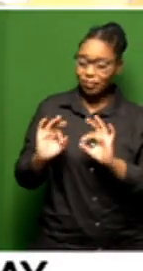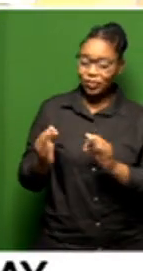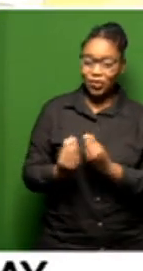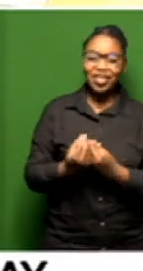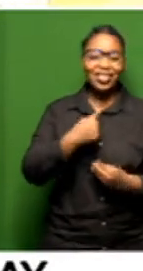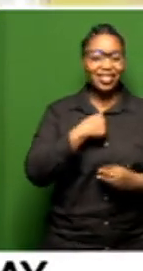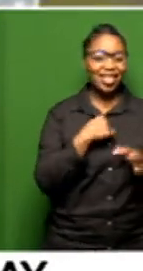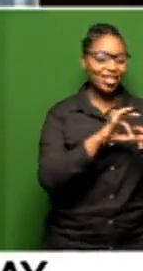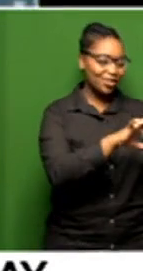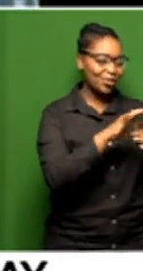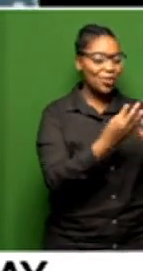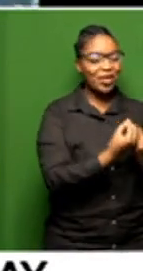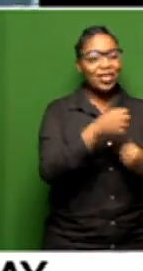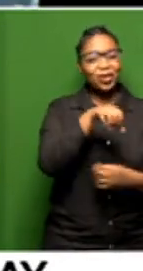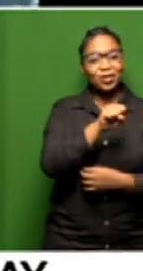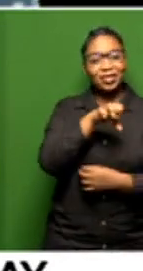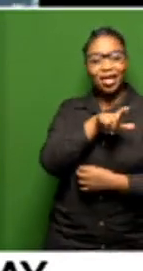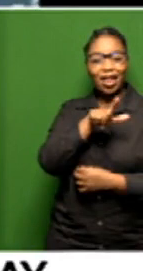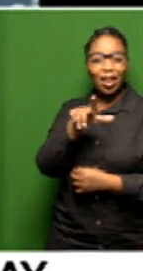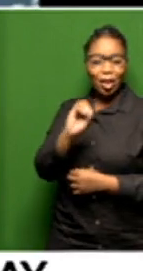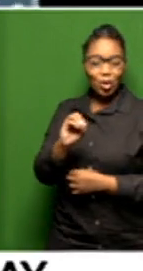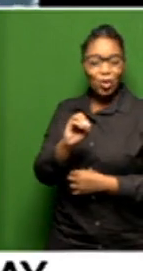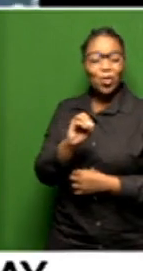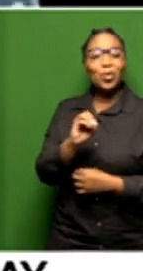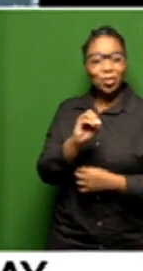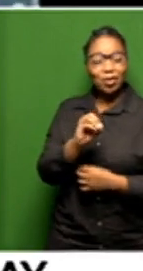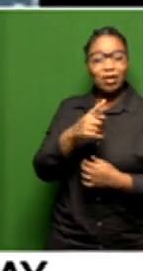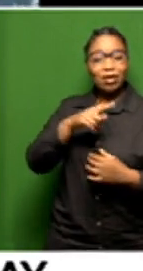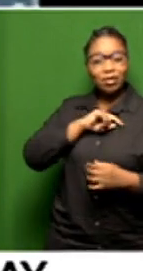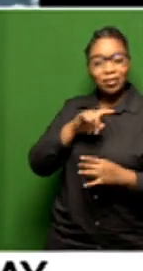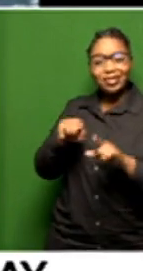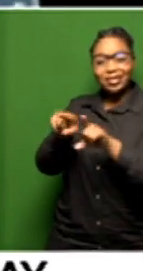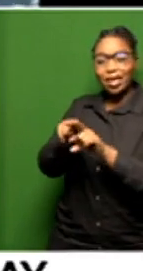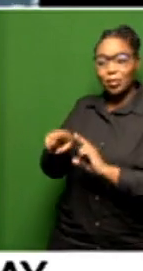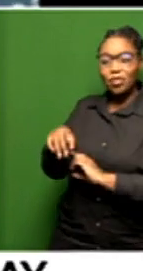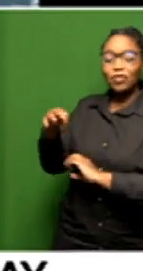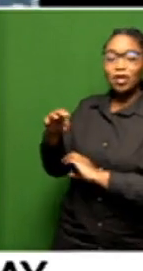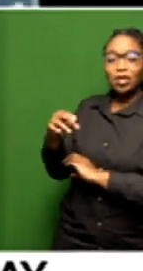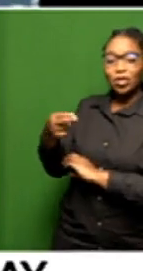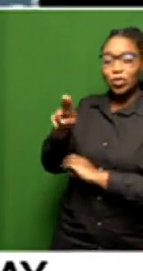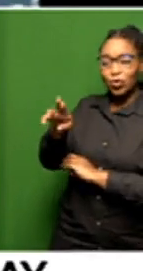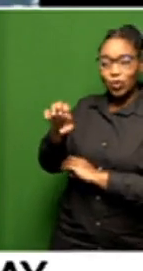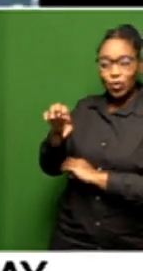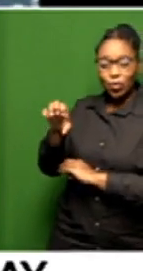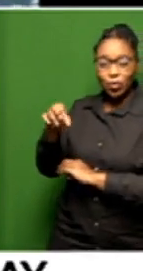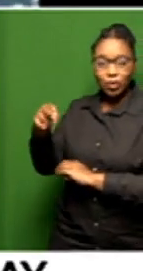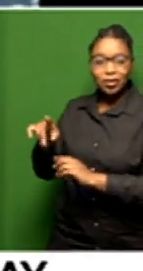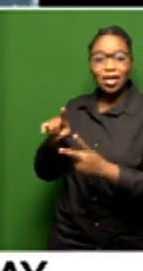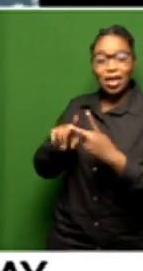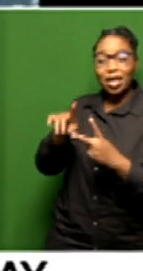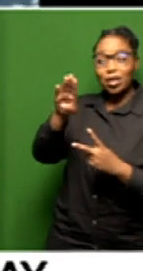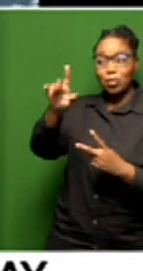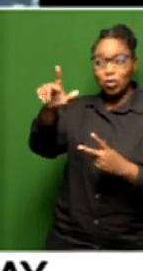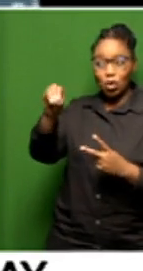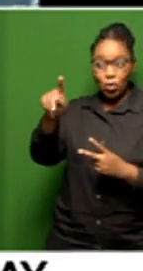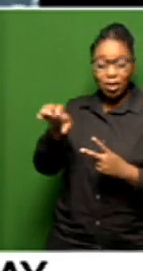Maake kaNcube is similar to the relationship between Langston Hughes and Bloke Modisane. Yeah. In the sense that Bloke Modisane grew